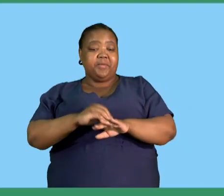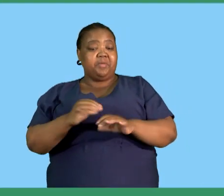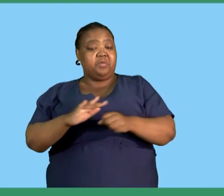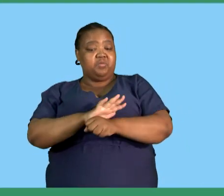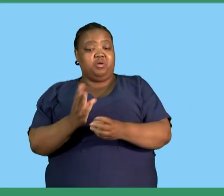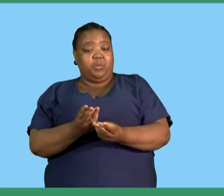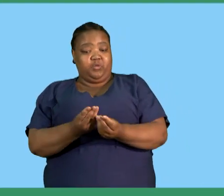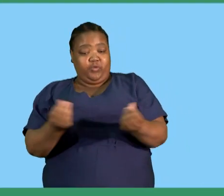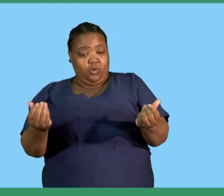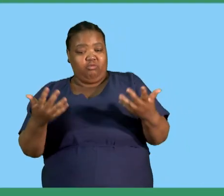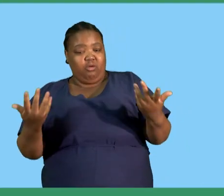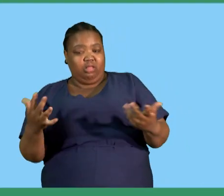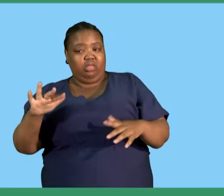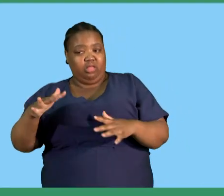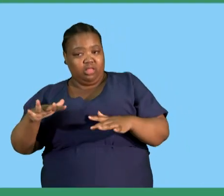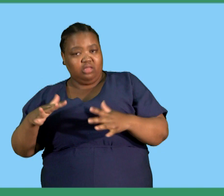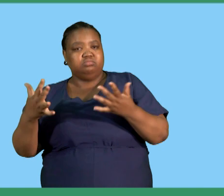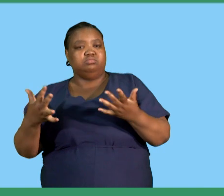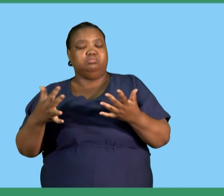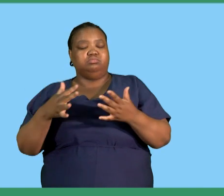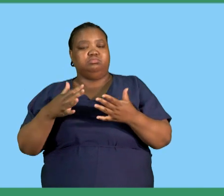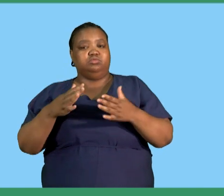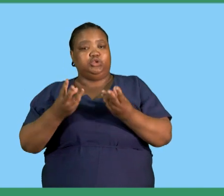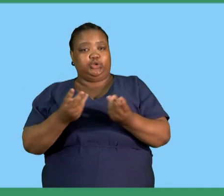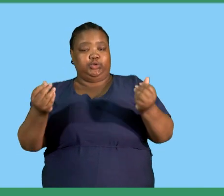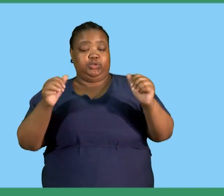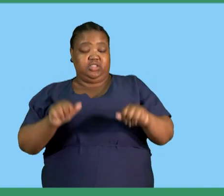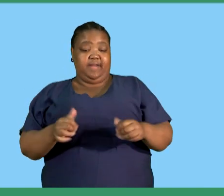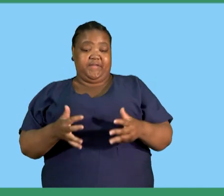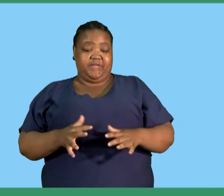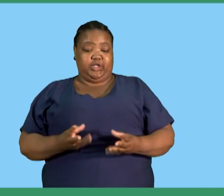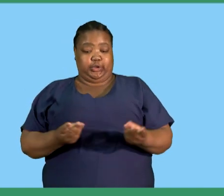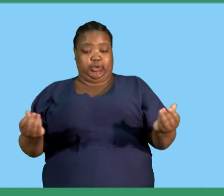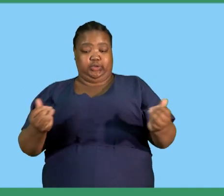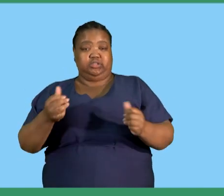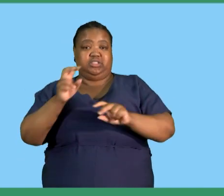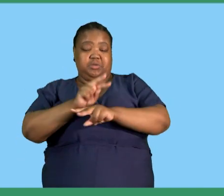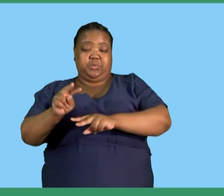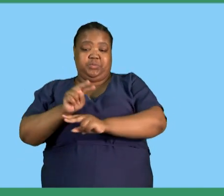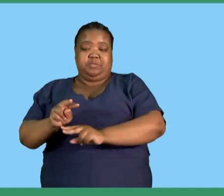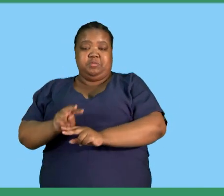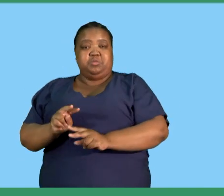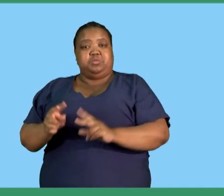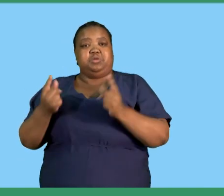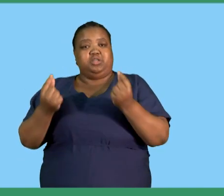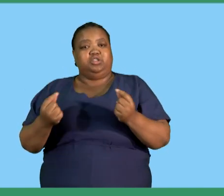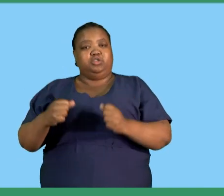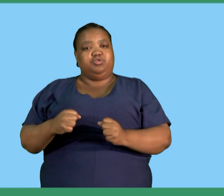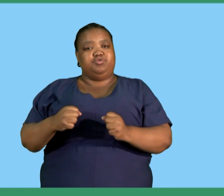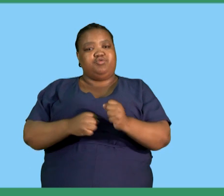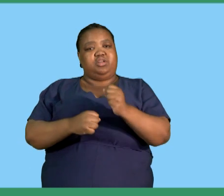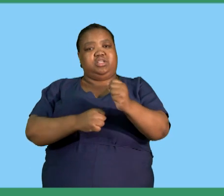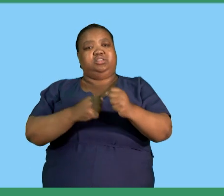been solved partially or entirely. Right. Thereafter, you monitor or test the solution or action